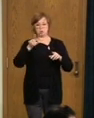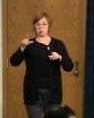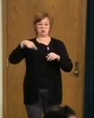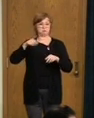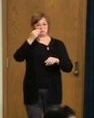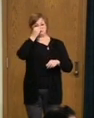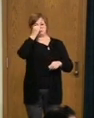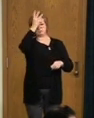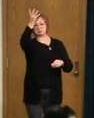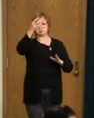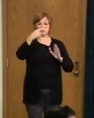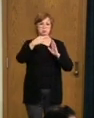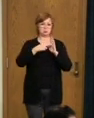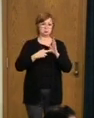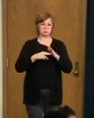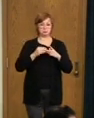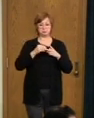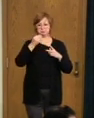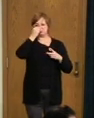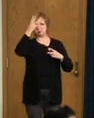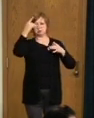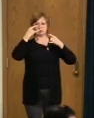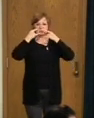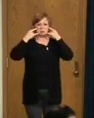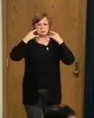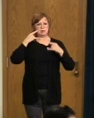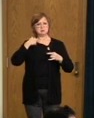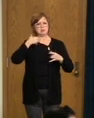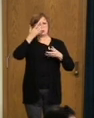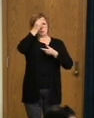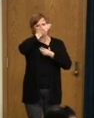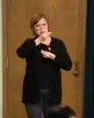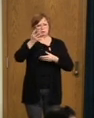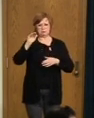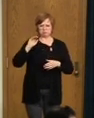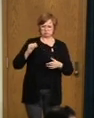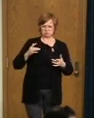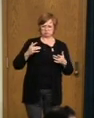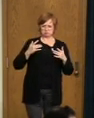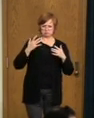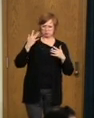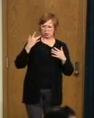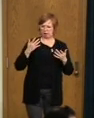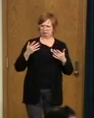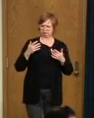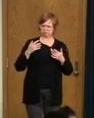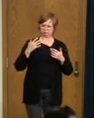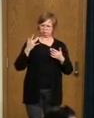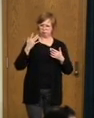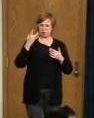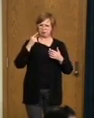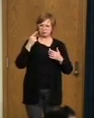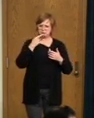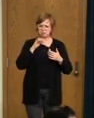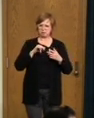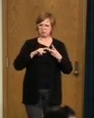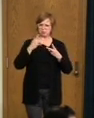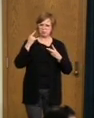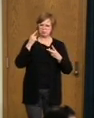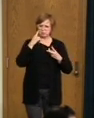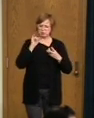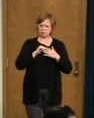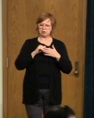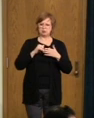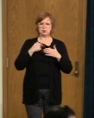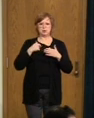work, I think I would like to reach out and understand why they have that view. And I think it is important for them